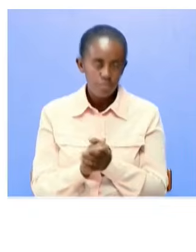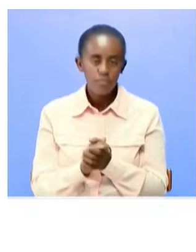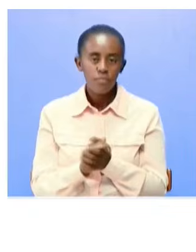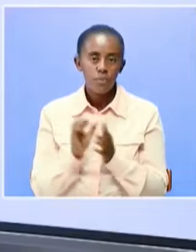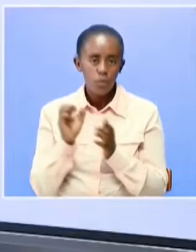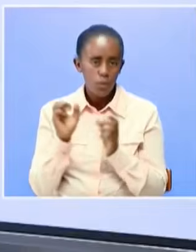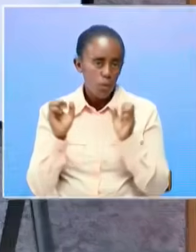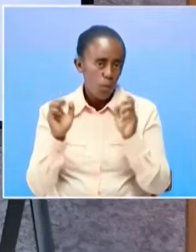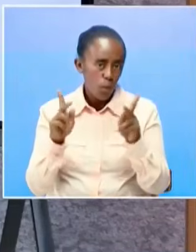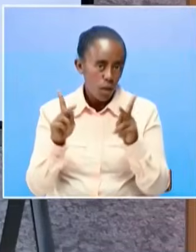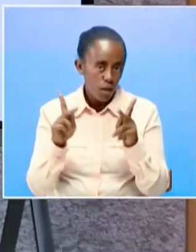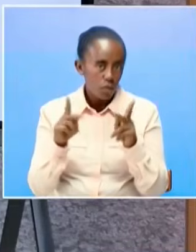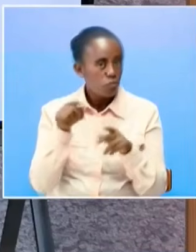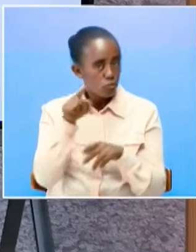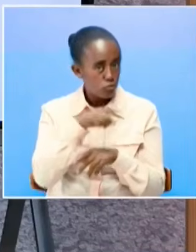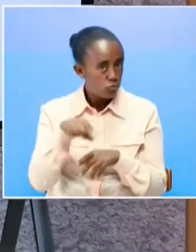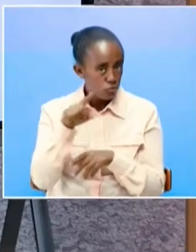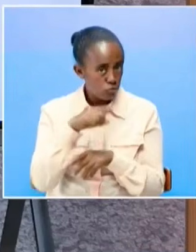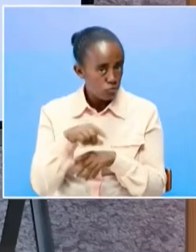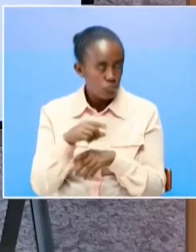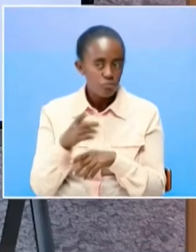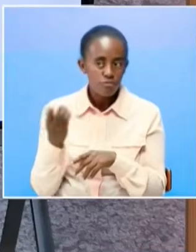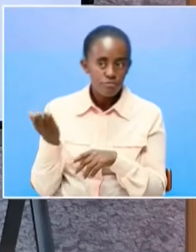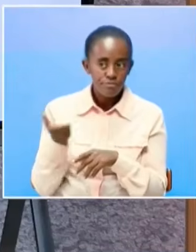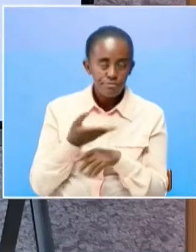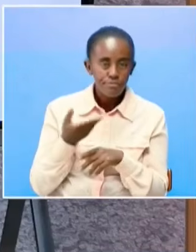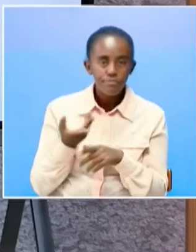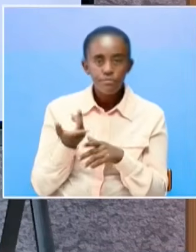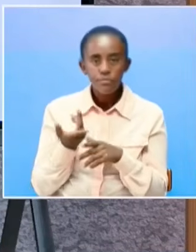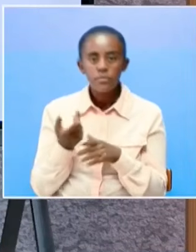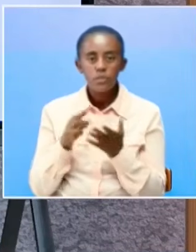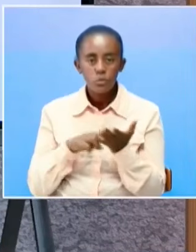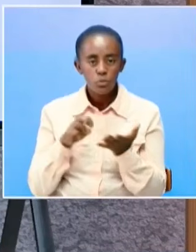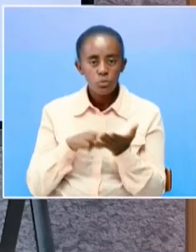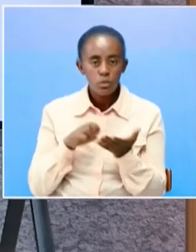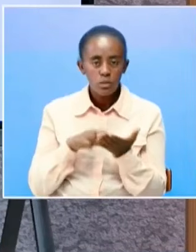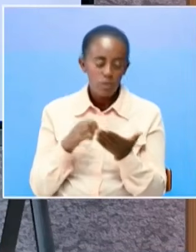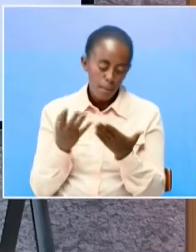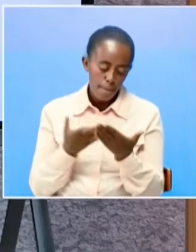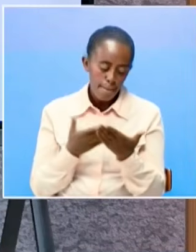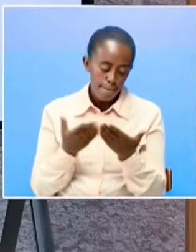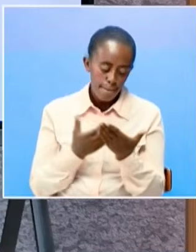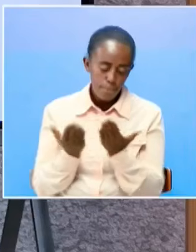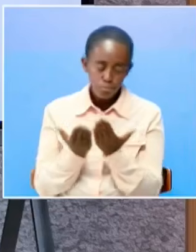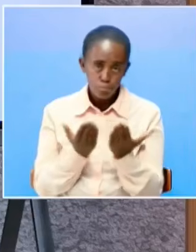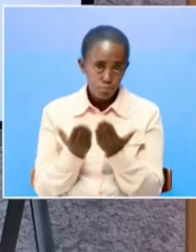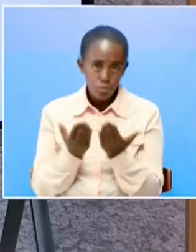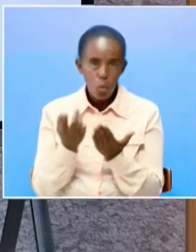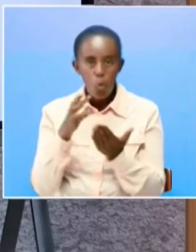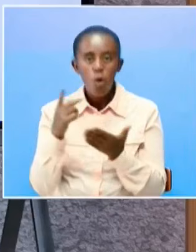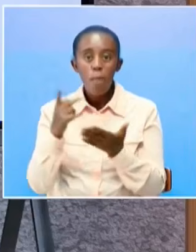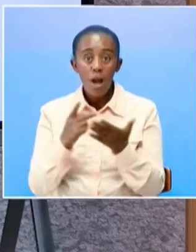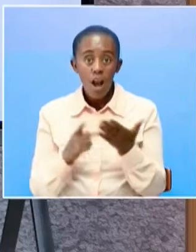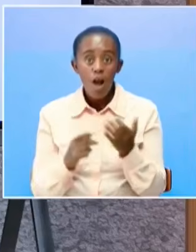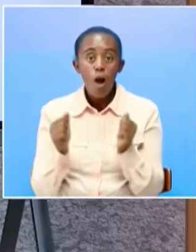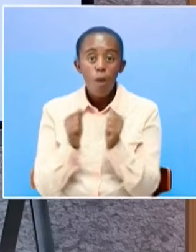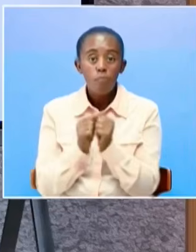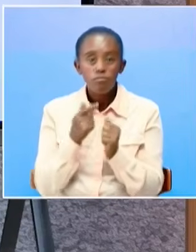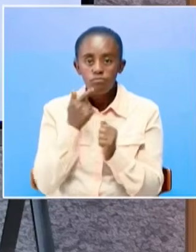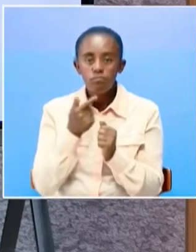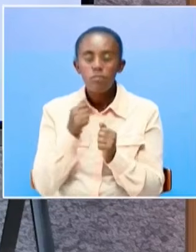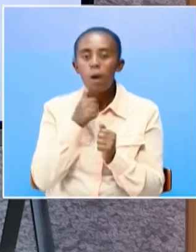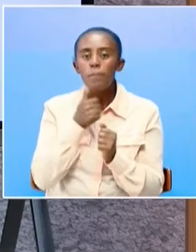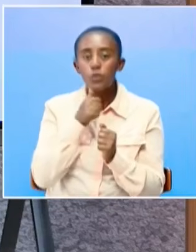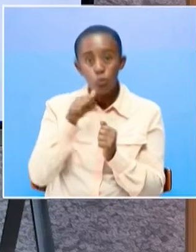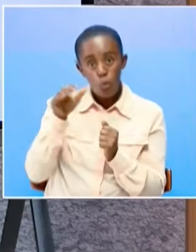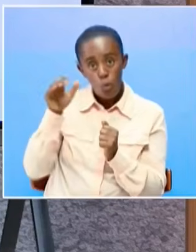Okay, students, I hope you're ready because you read the passage or the paragraph about Abebech Gobena. There's